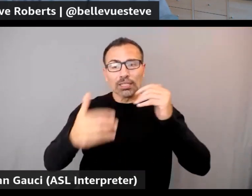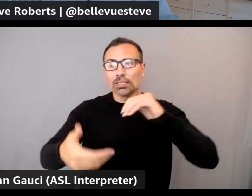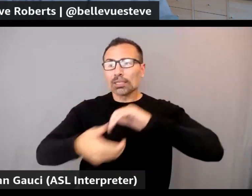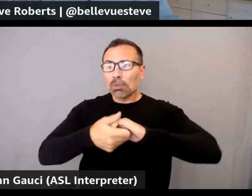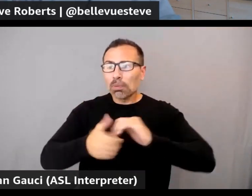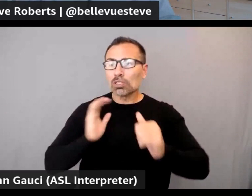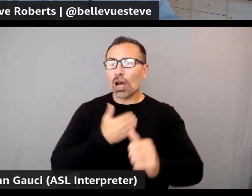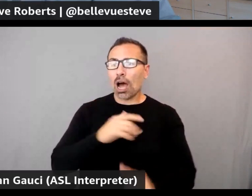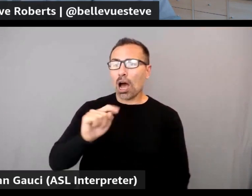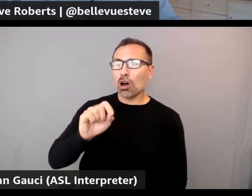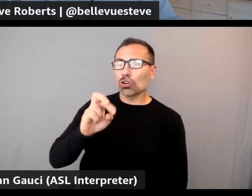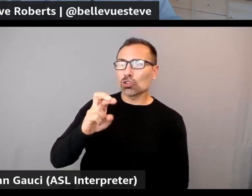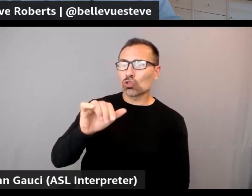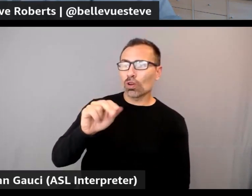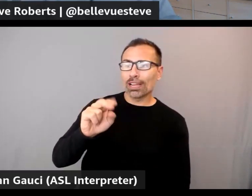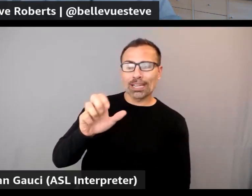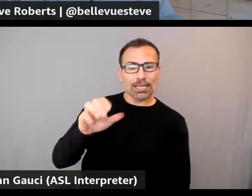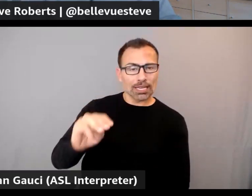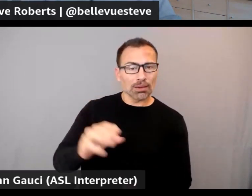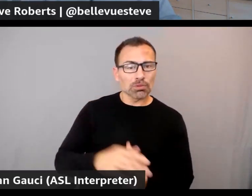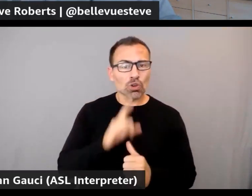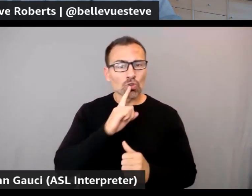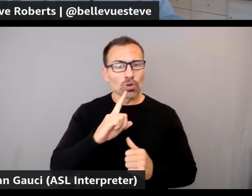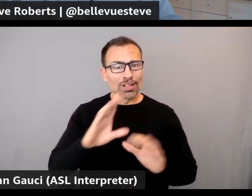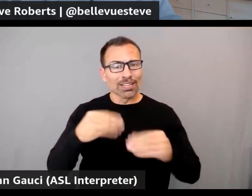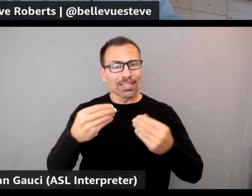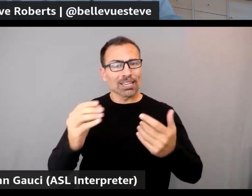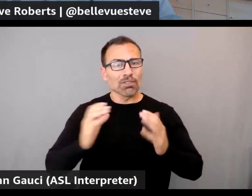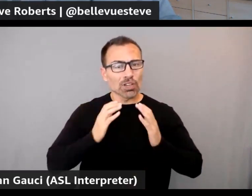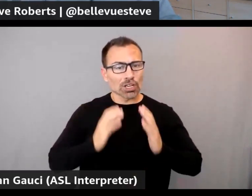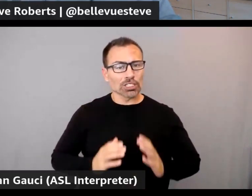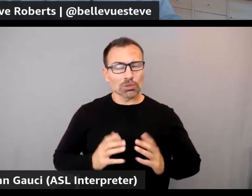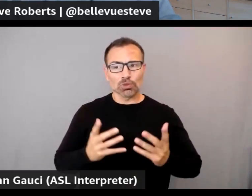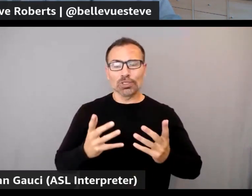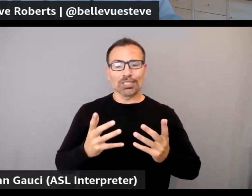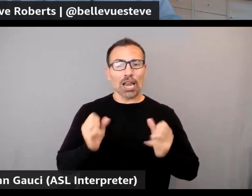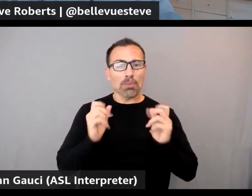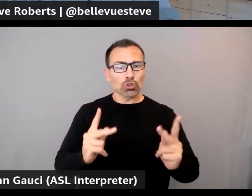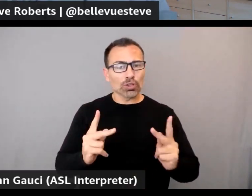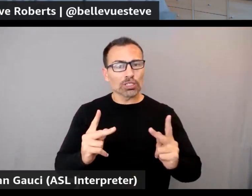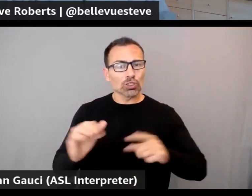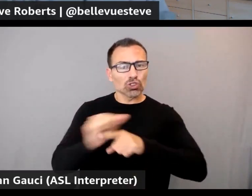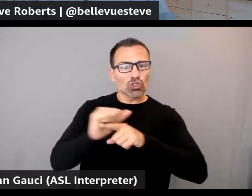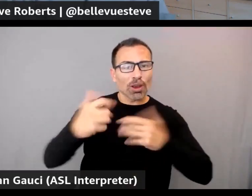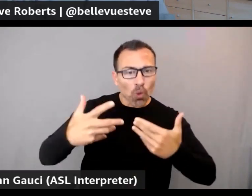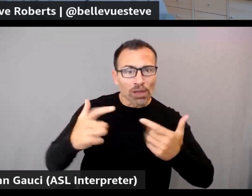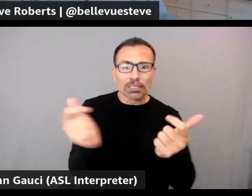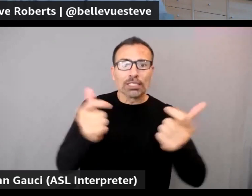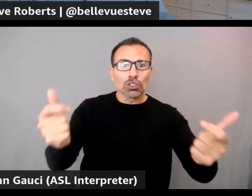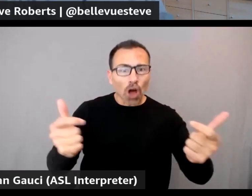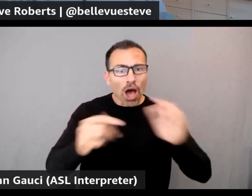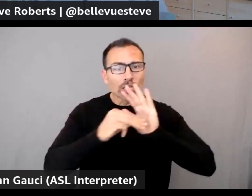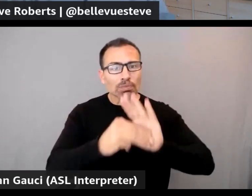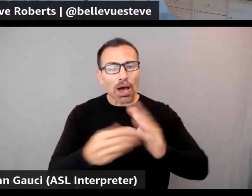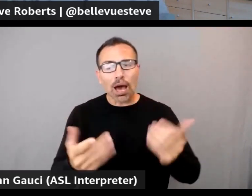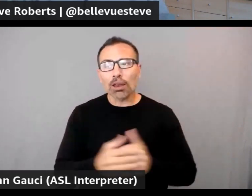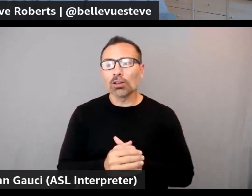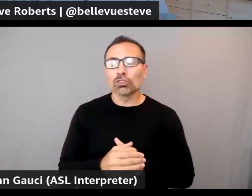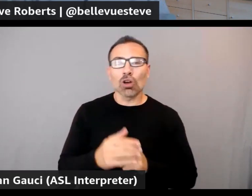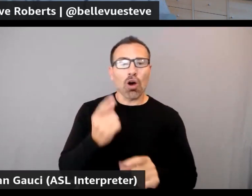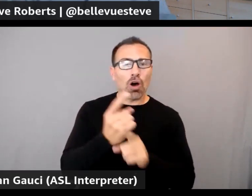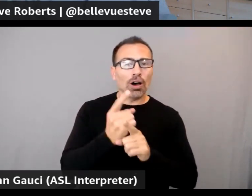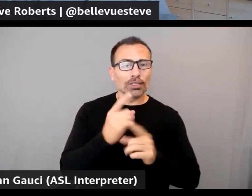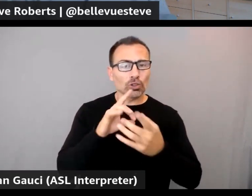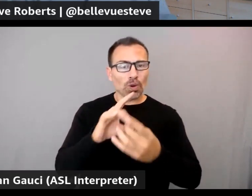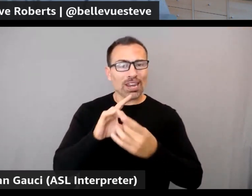giving customers that are training these large models and are bottlenecked on networking with super